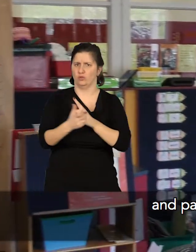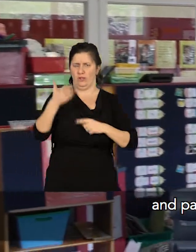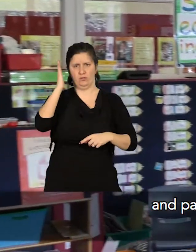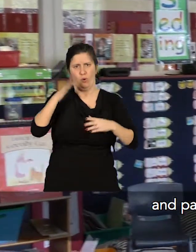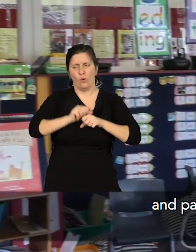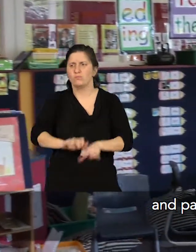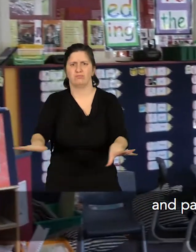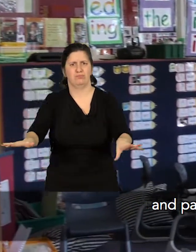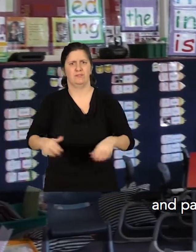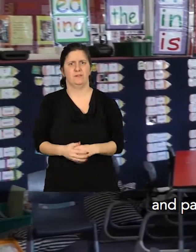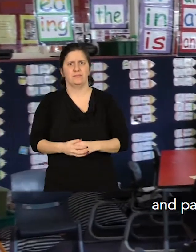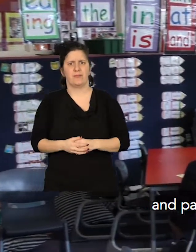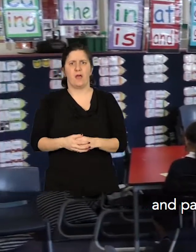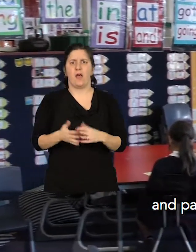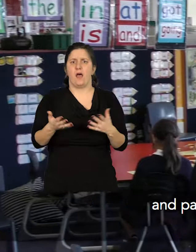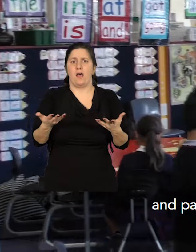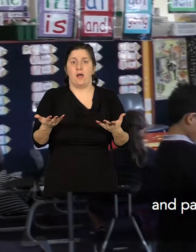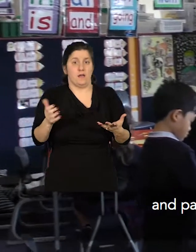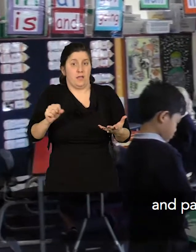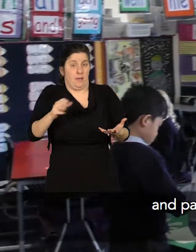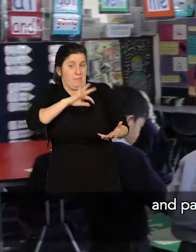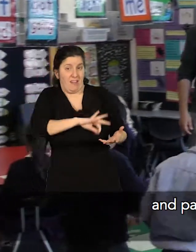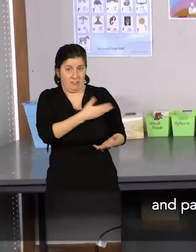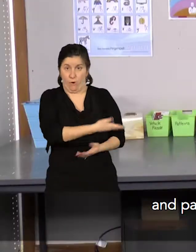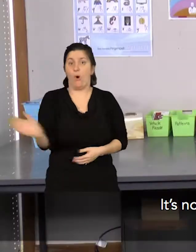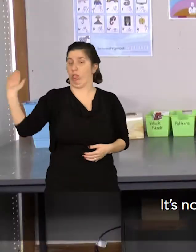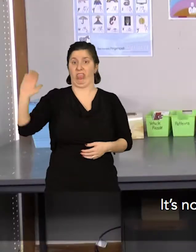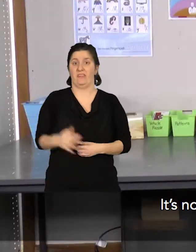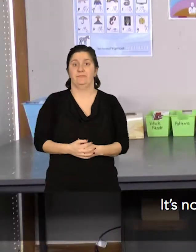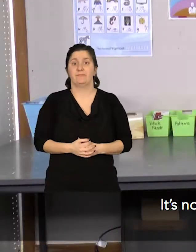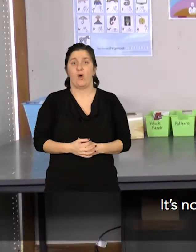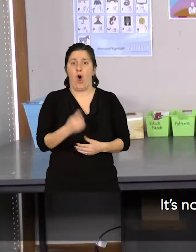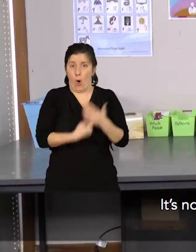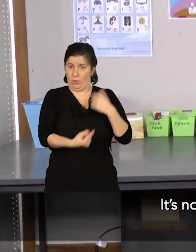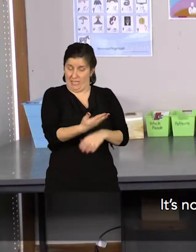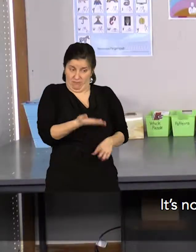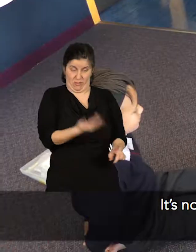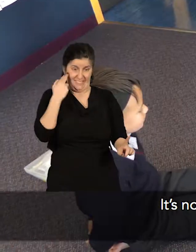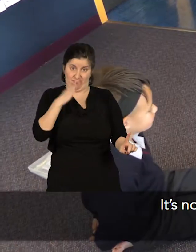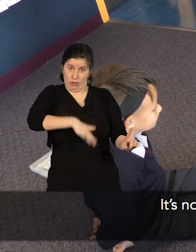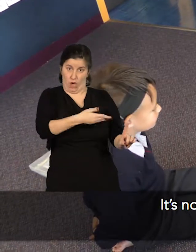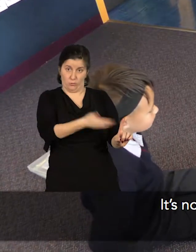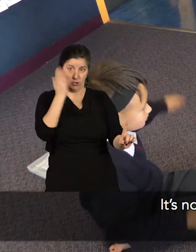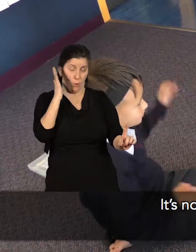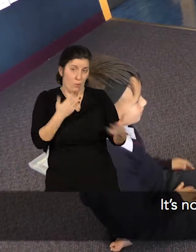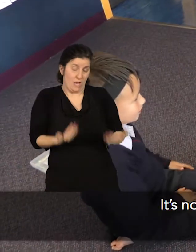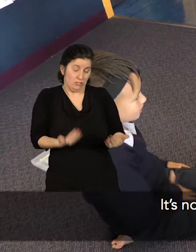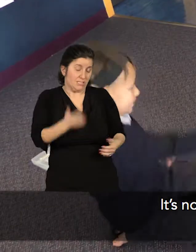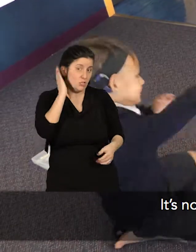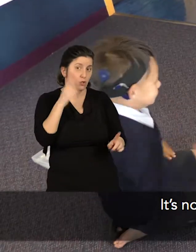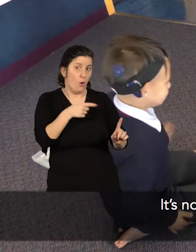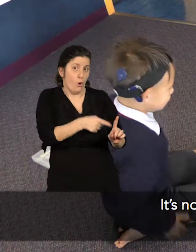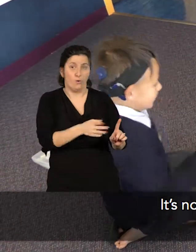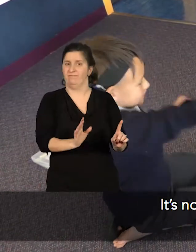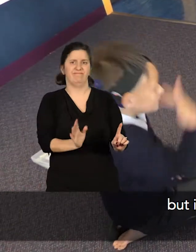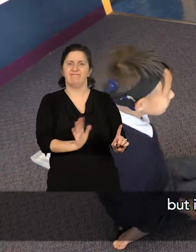school to benefit everyone. It's not just benefit for the one deaf child